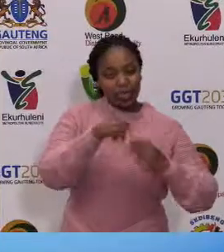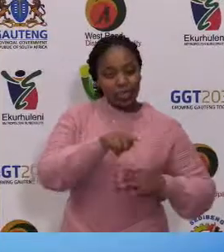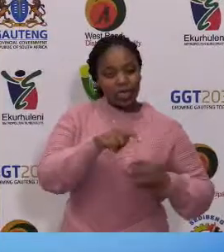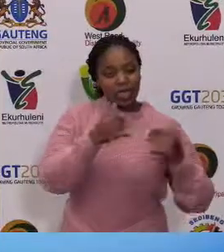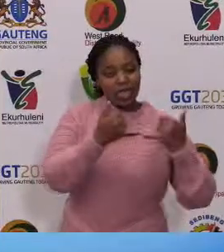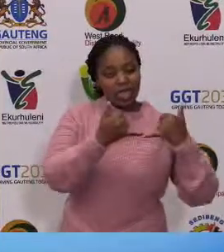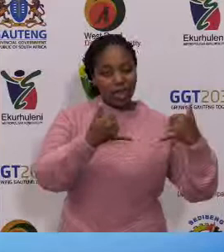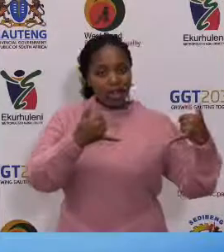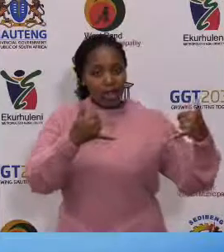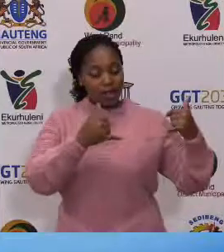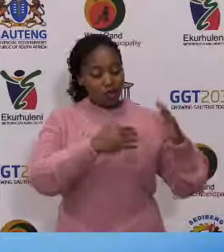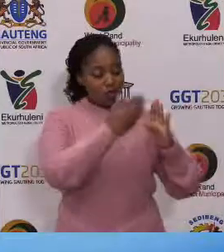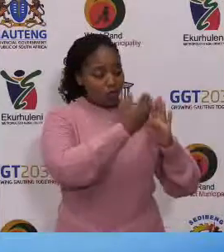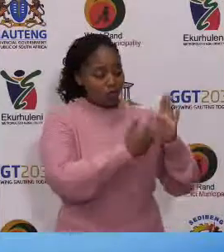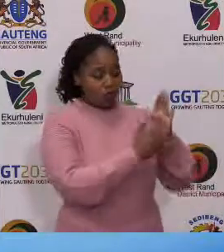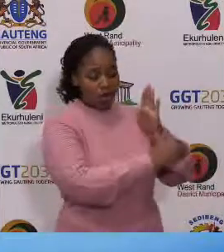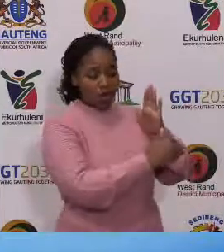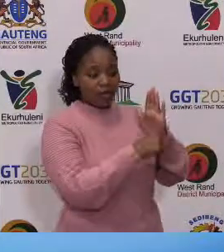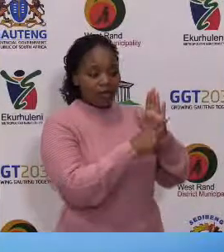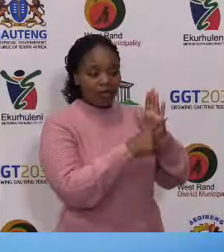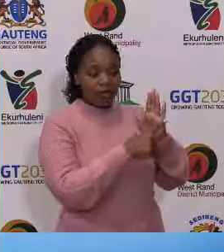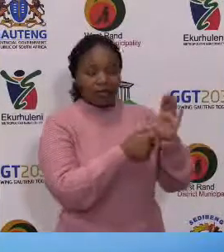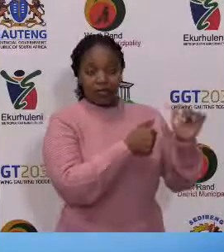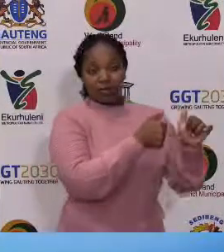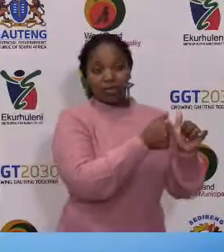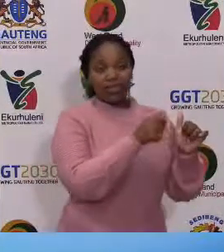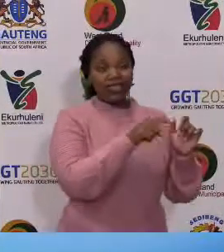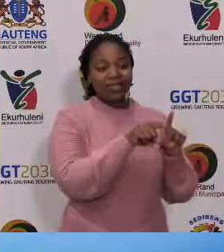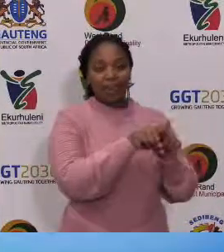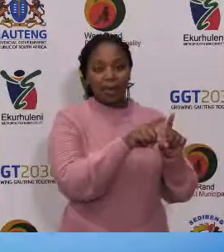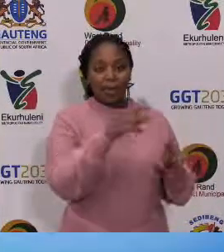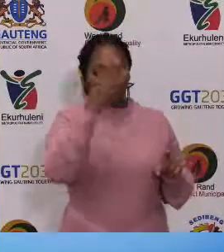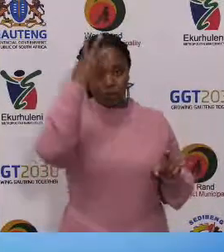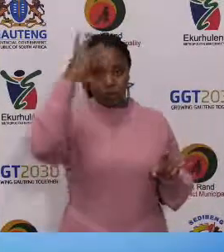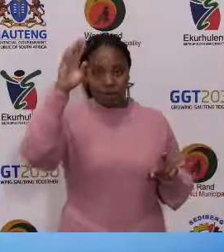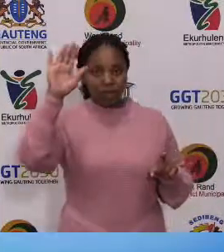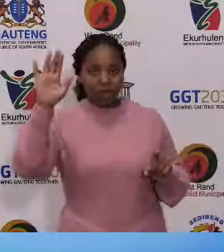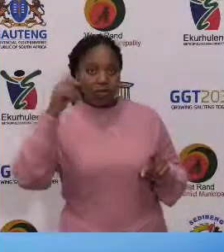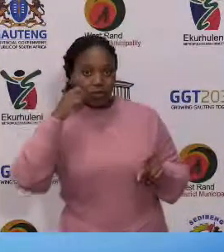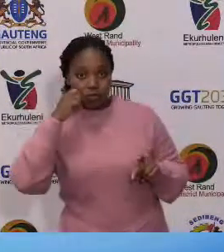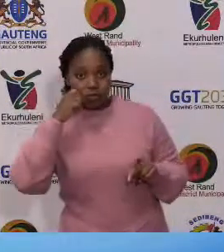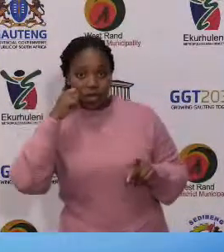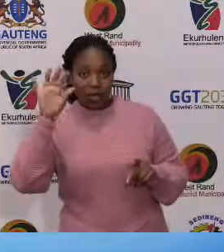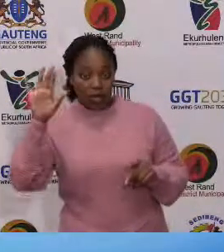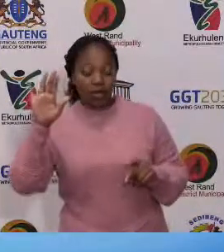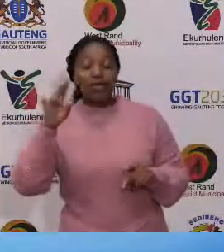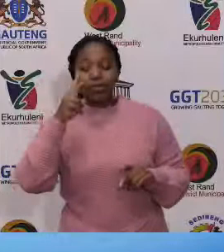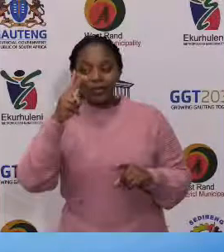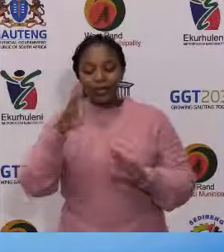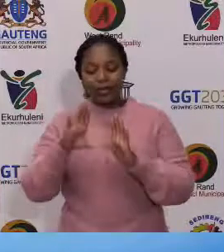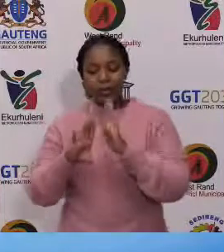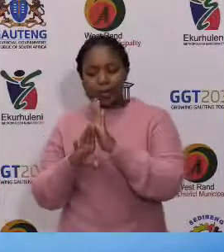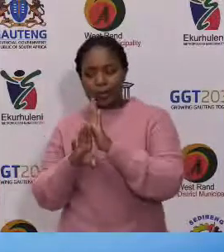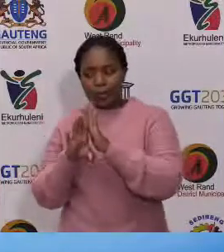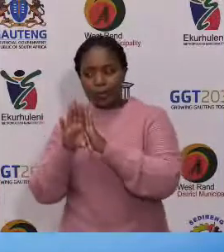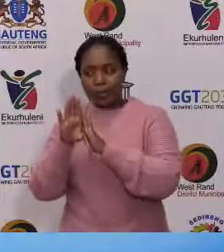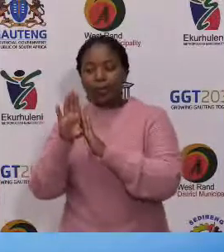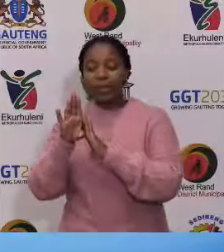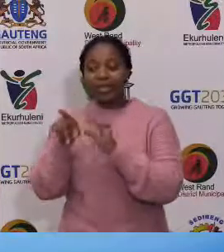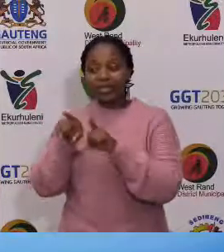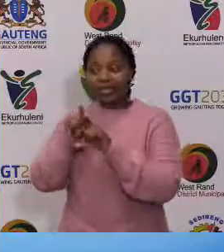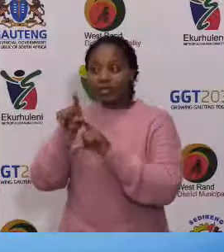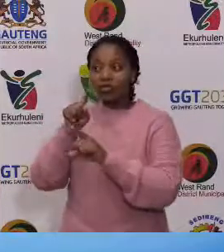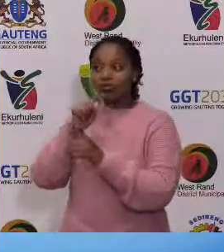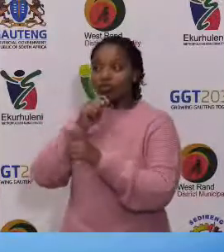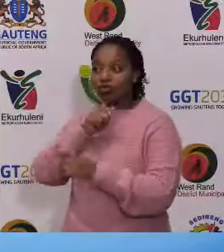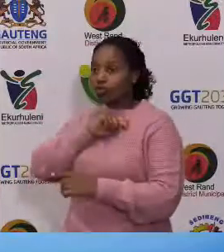line, the graph corresponding to Tshwane, you can see now that the risk starts to grow as well. So that is not a good sign. So